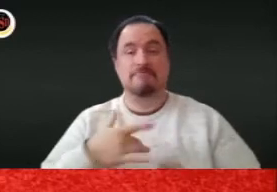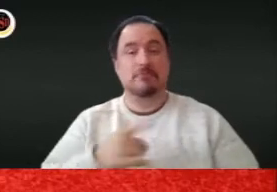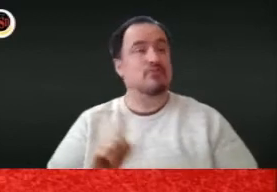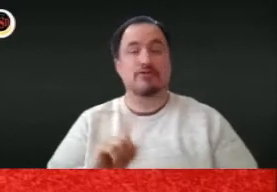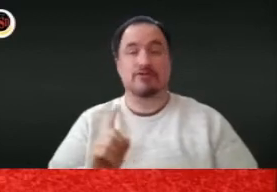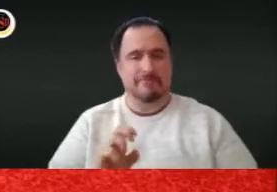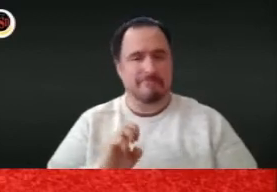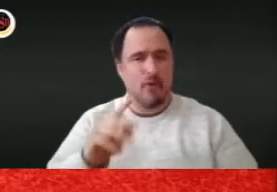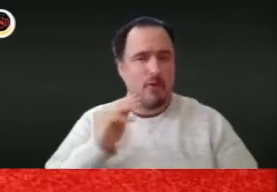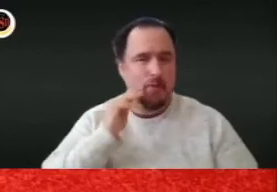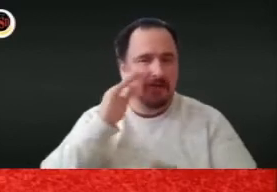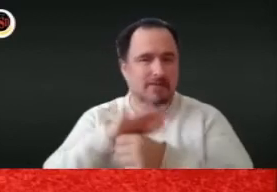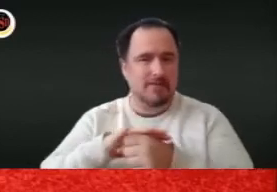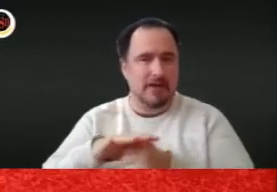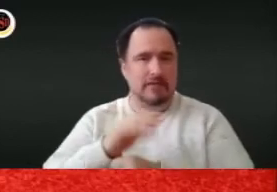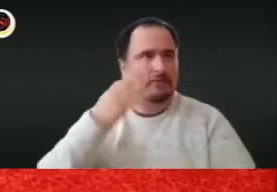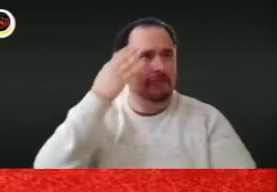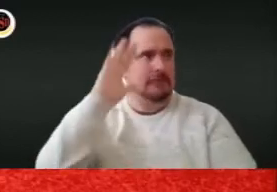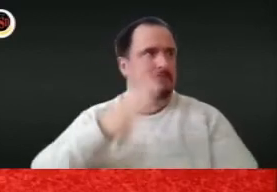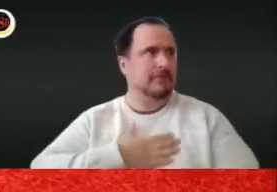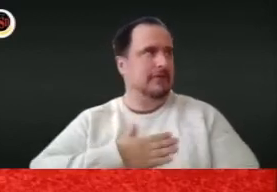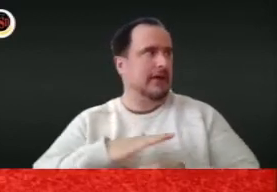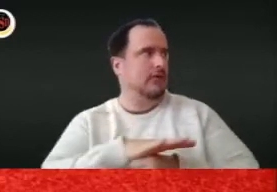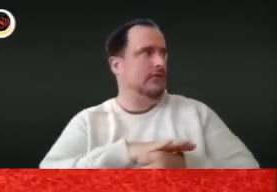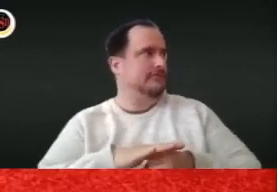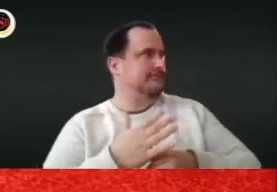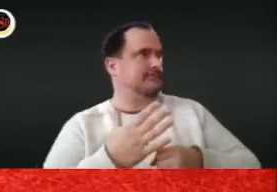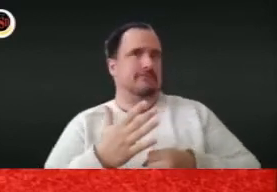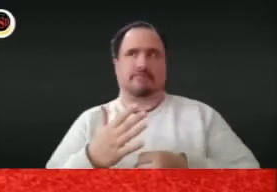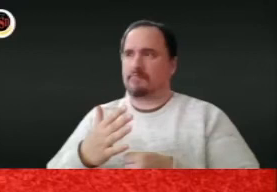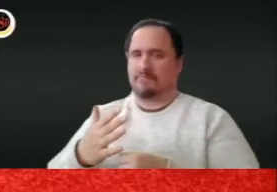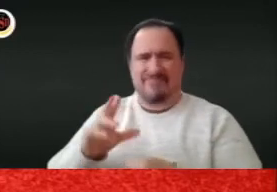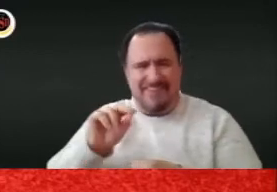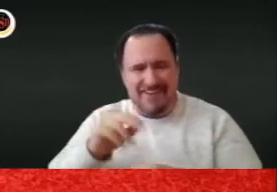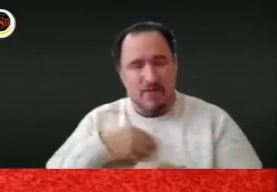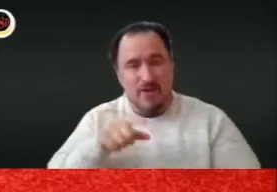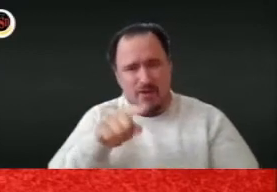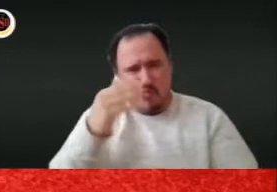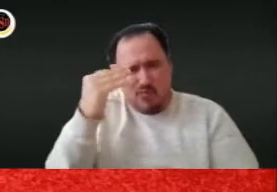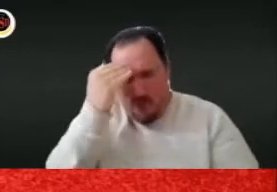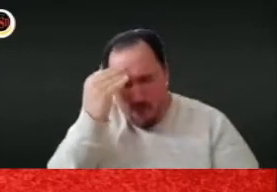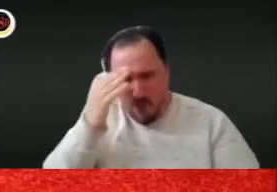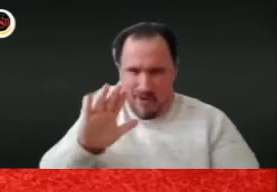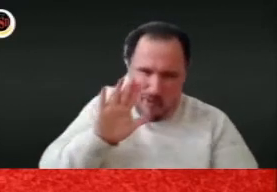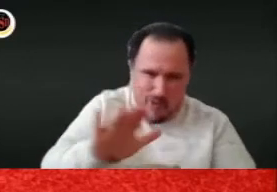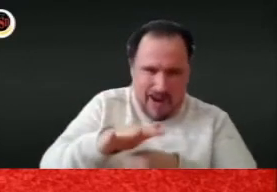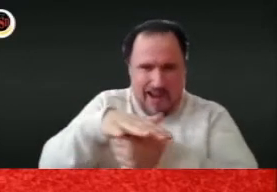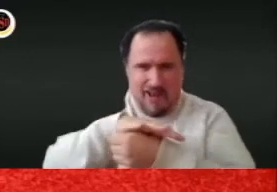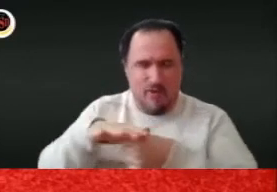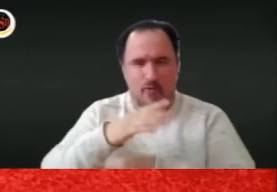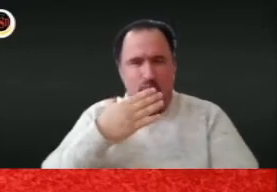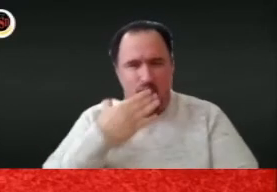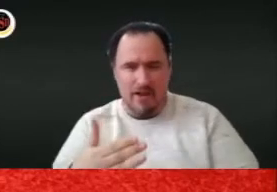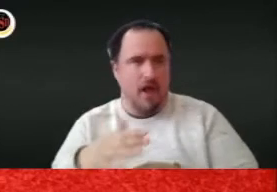graduation, typically students go back home to their local area, and they don't know their local area if